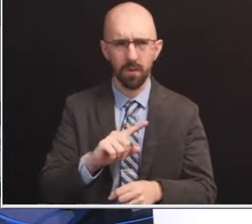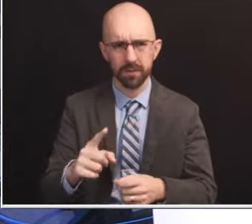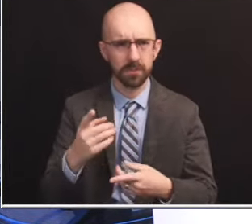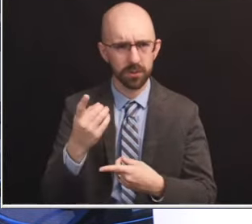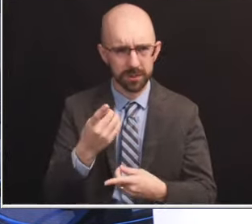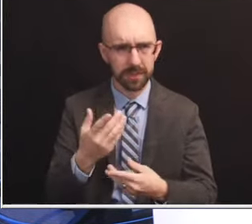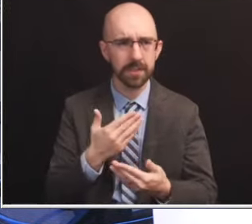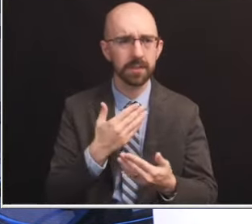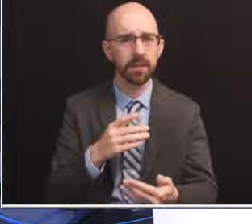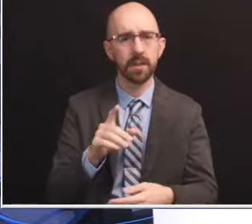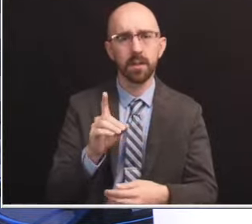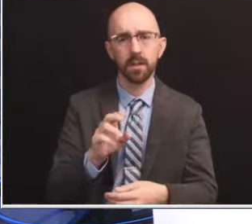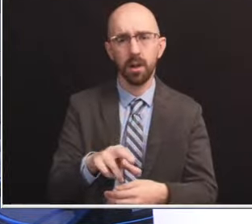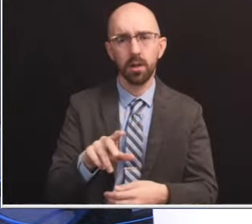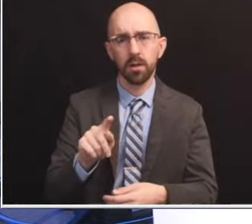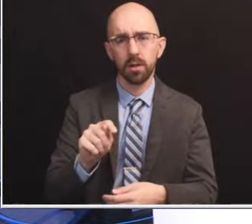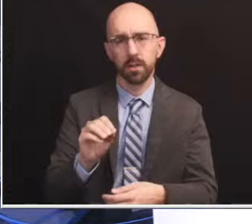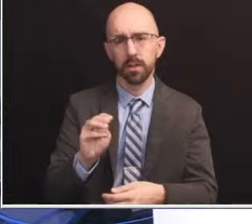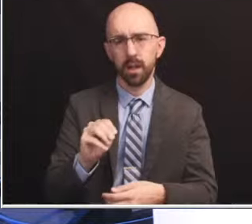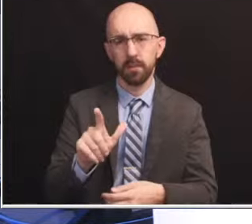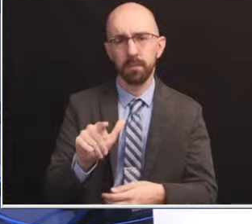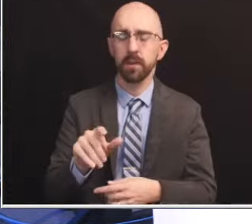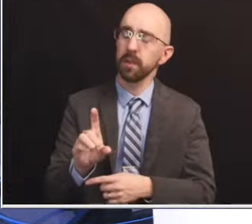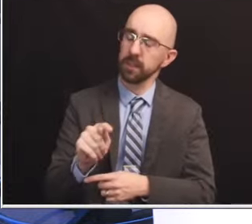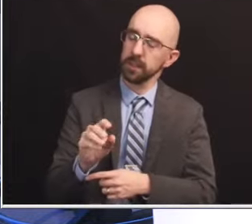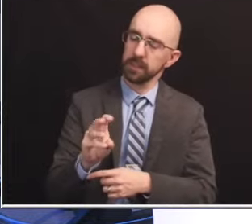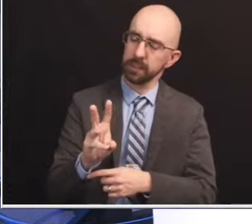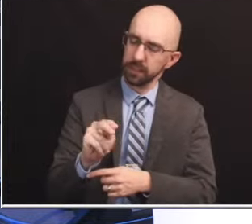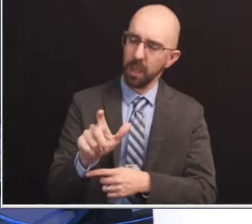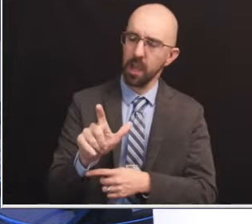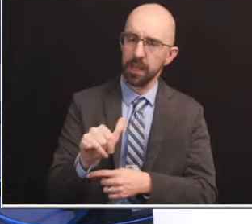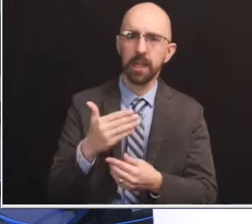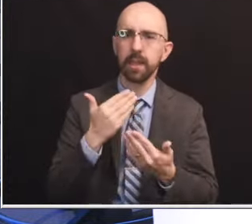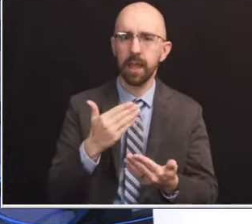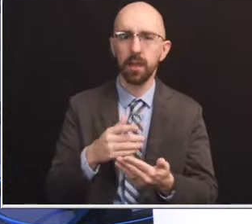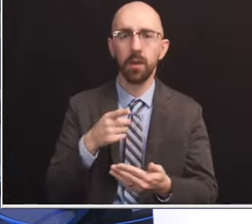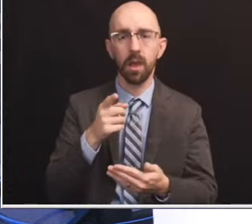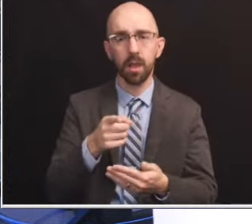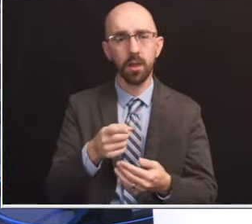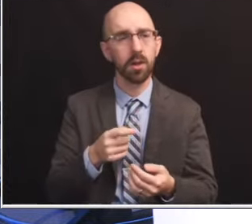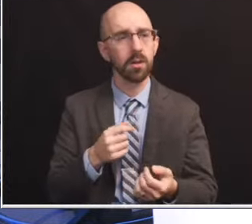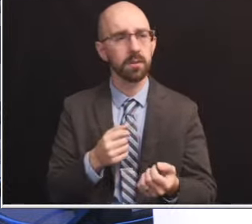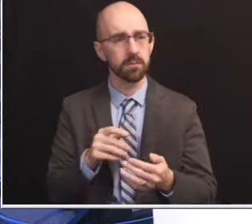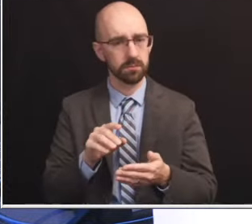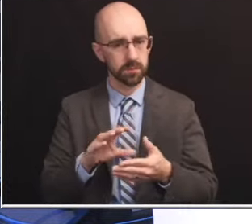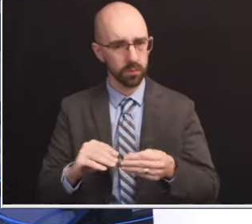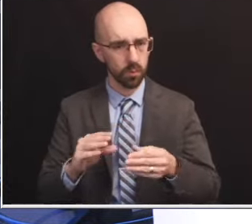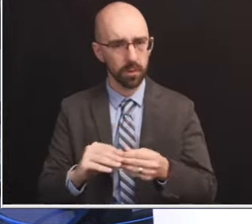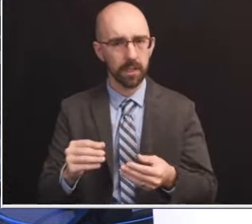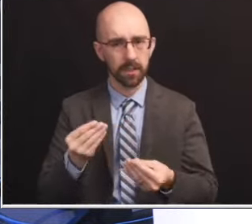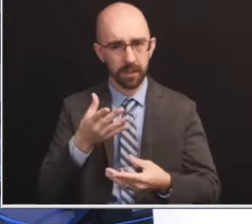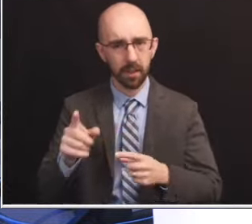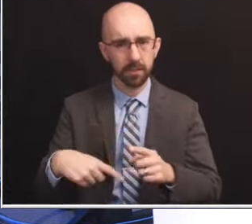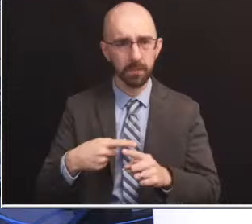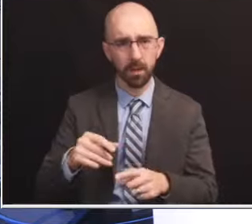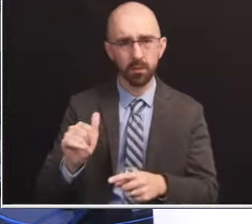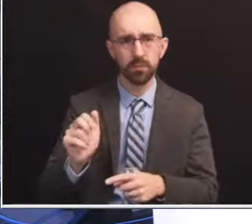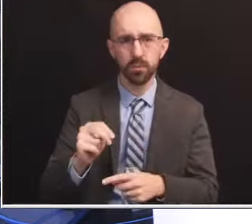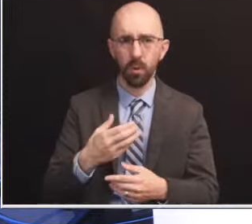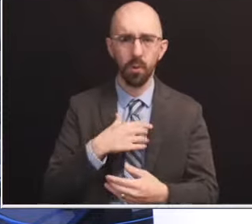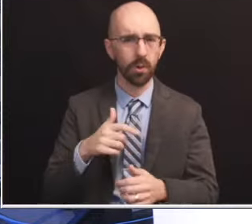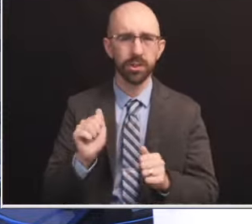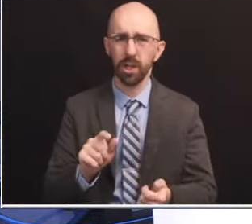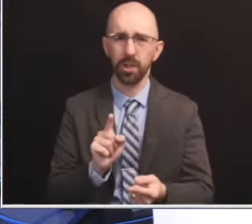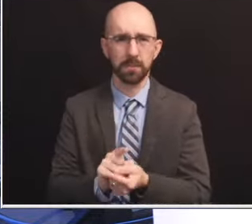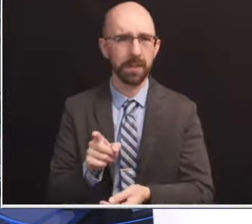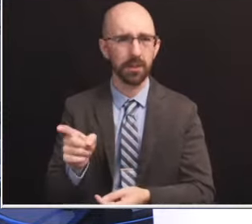Townley, thank you. And Nancy, thanks for sharing your story with us and telling us more about Joan. I wish I could meet her. I hope you bring